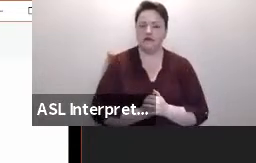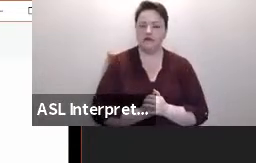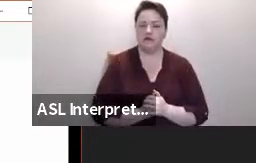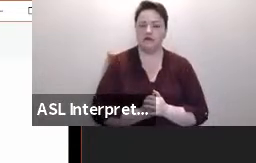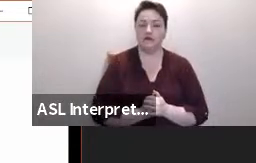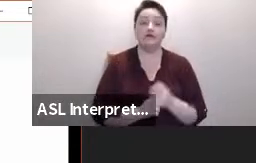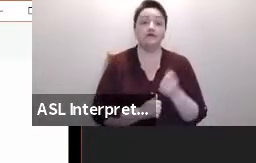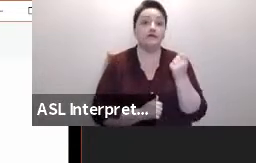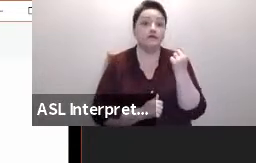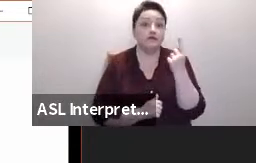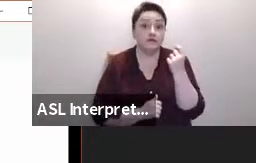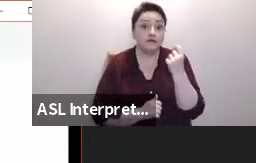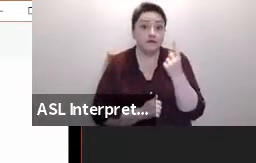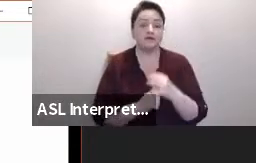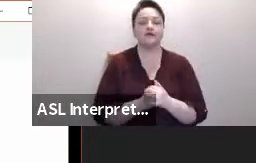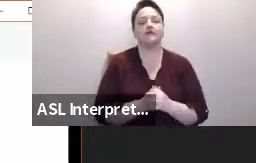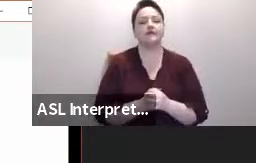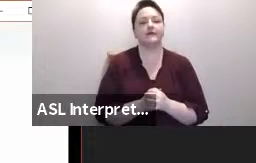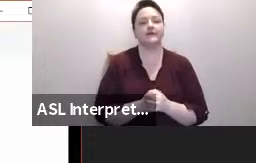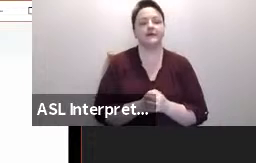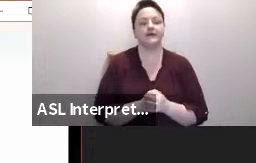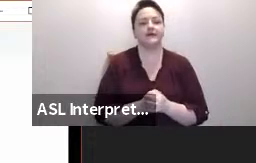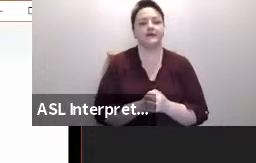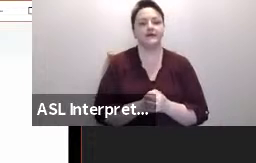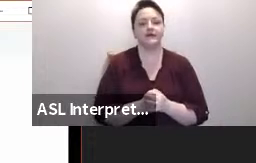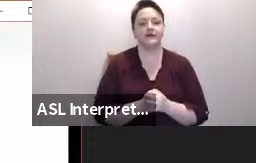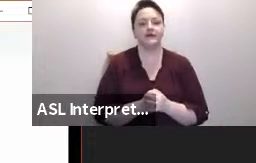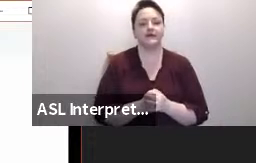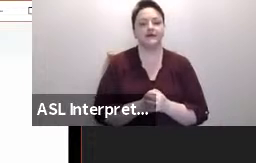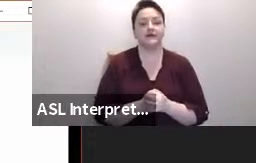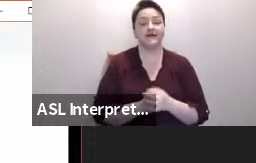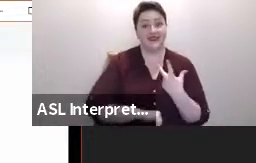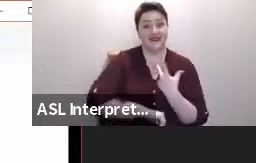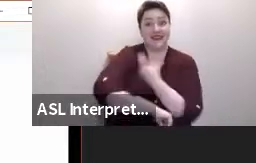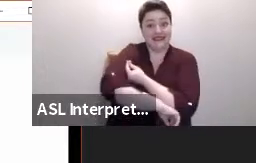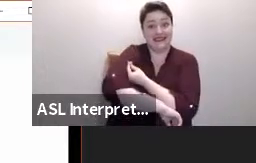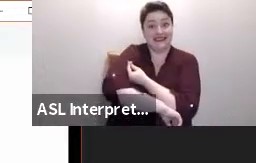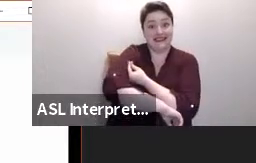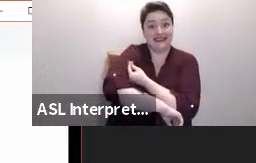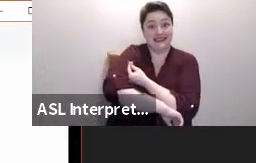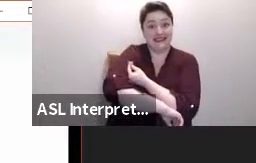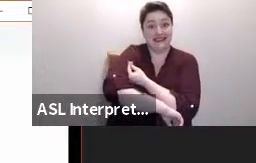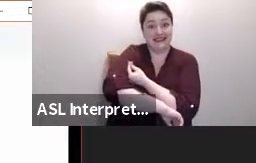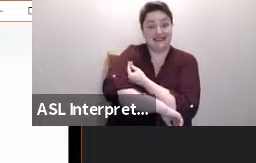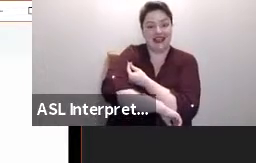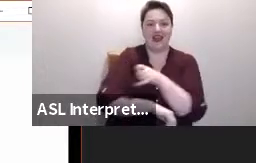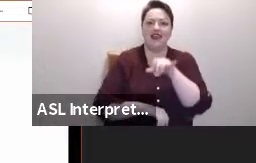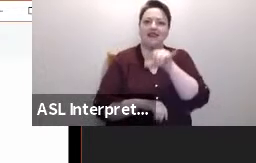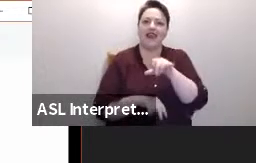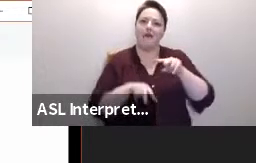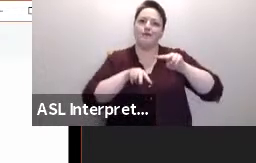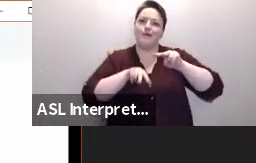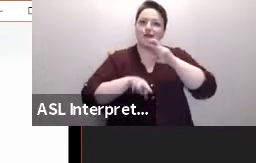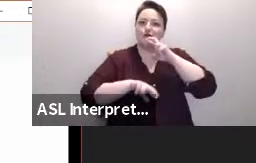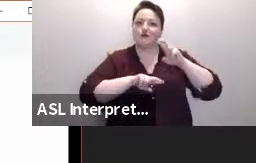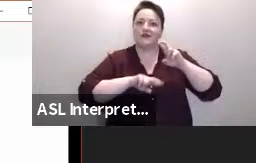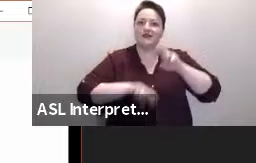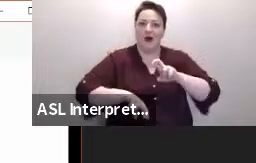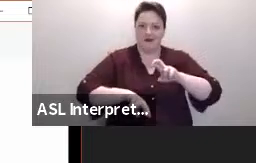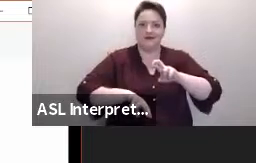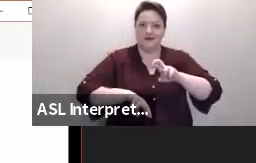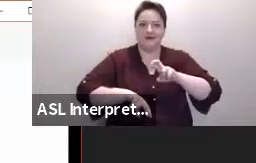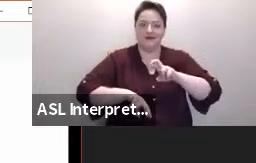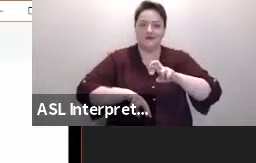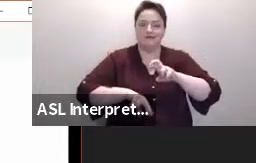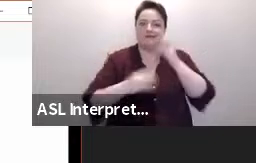because it's they will mount a response that may not be as robust